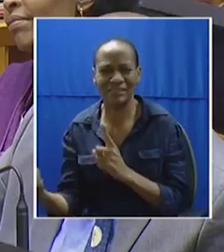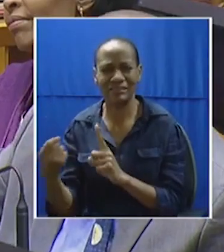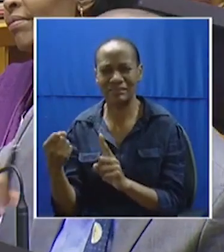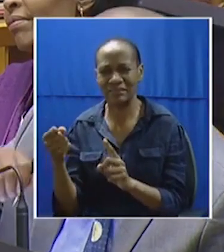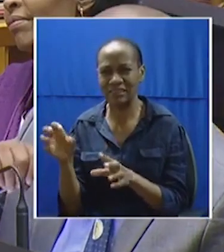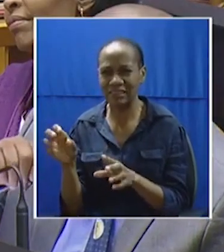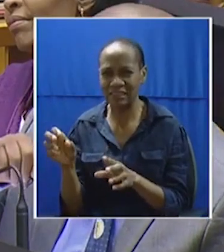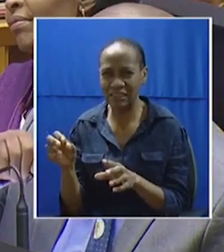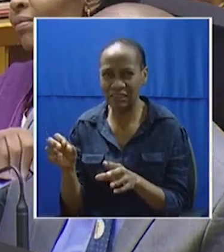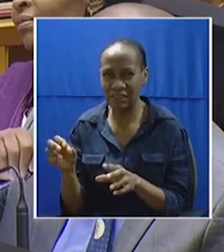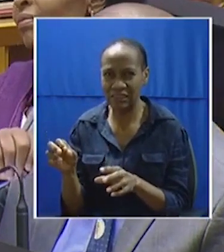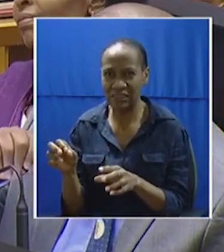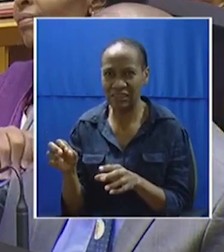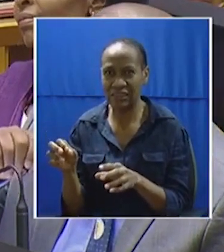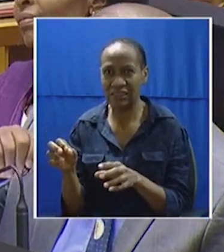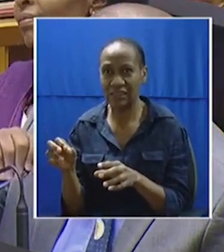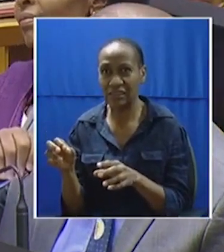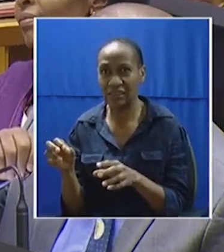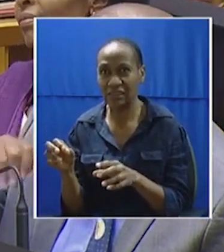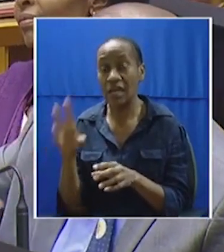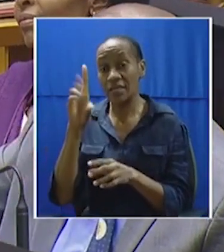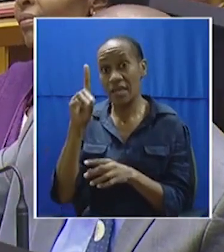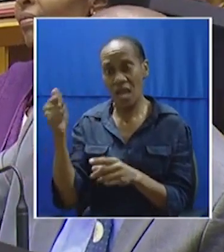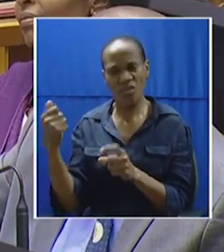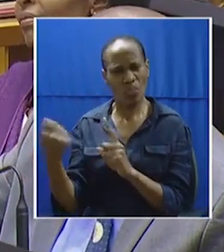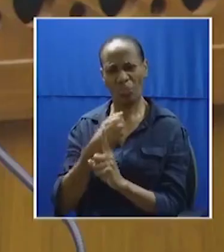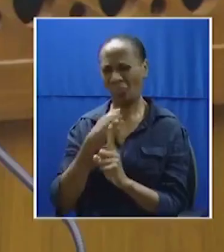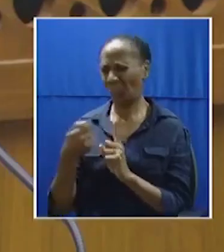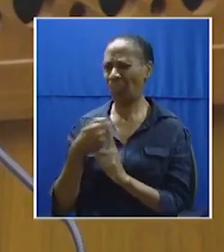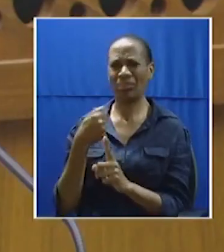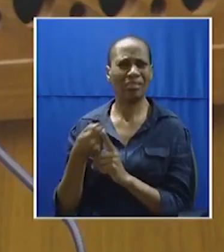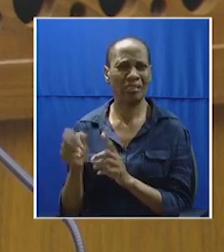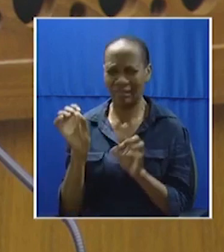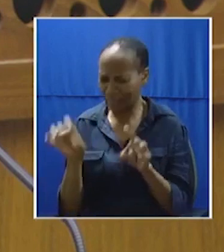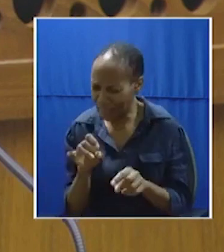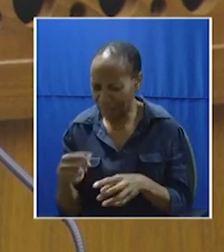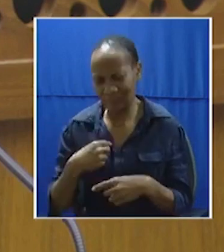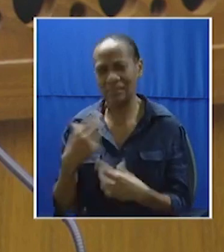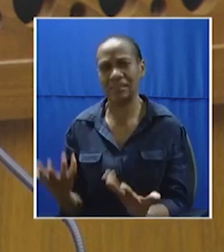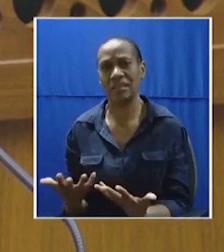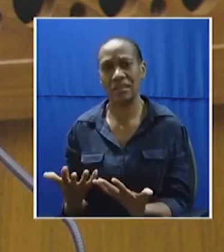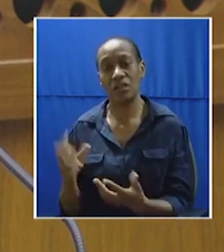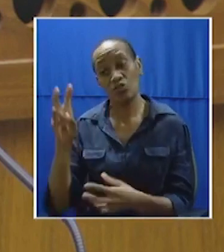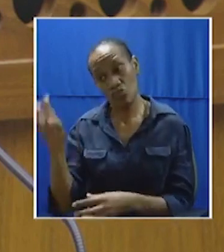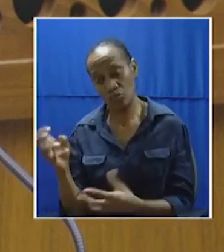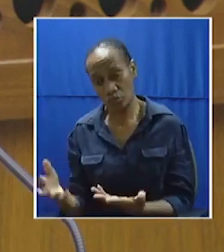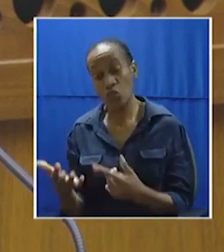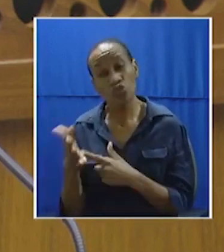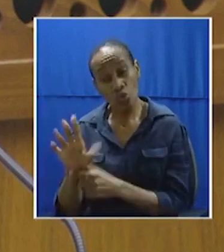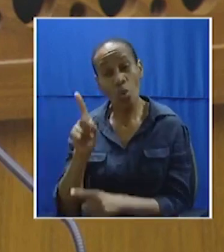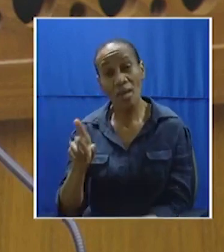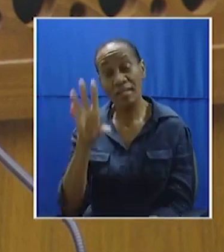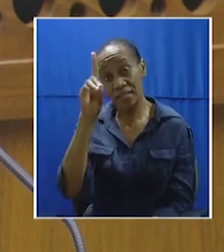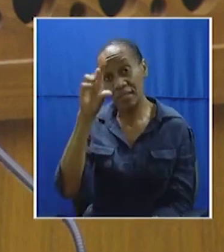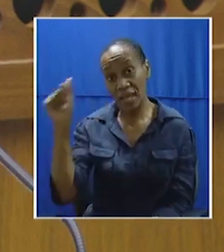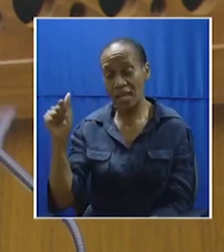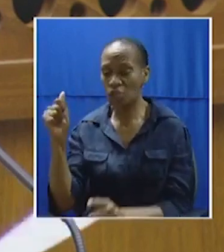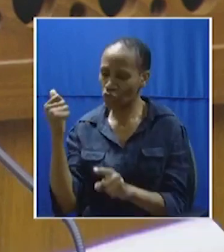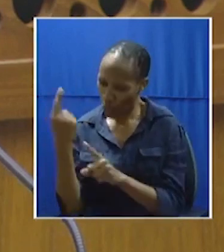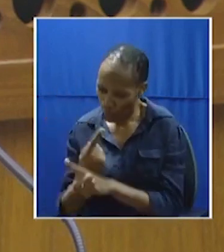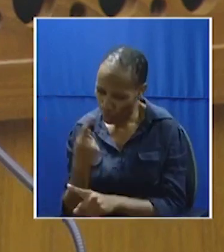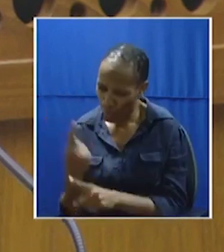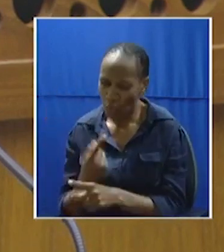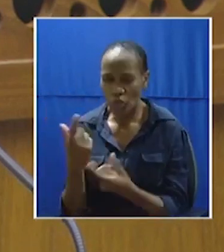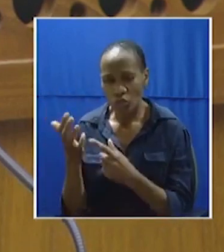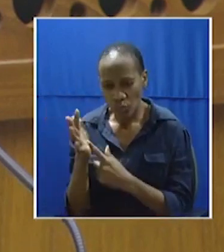standards that I have been subjected to by the DA, close quotes. Proving that the DA remains the epitome of